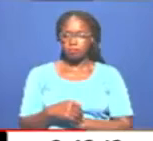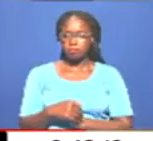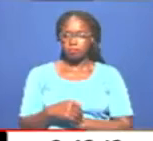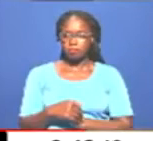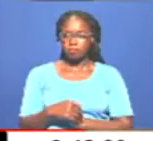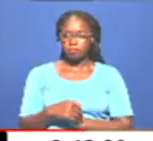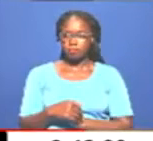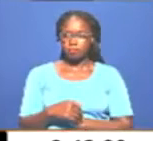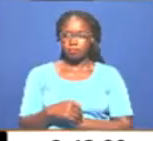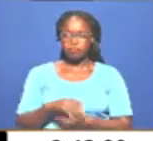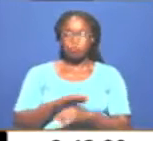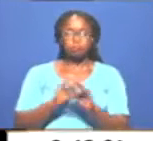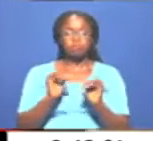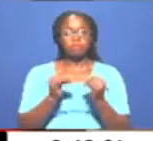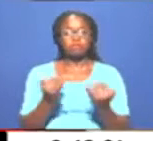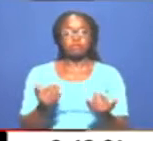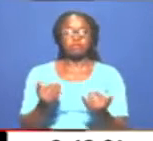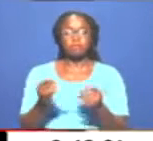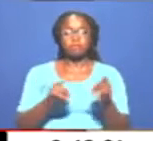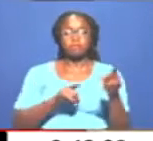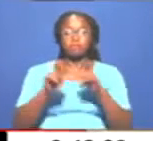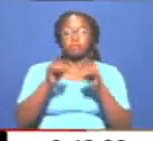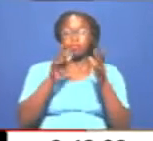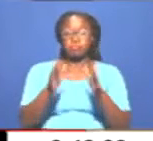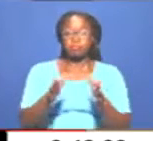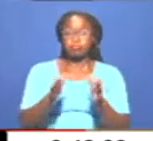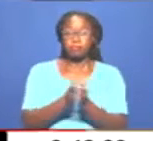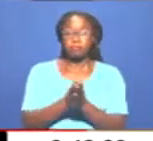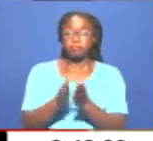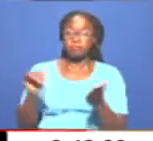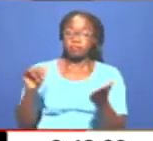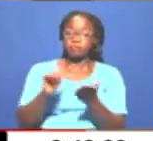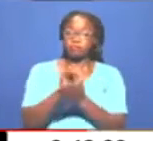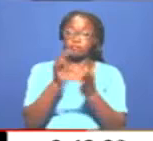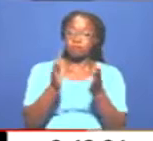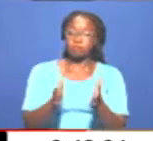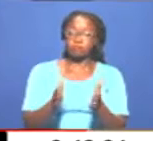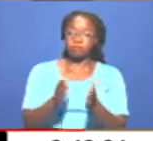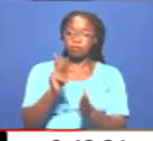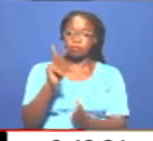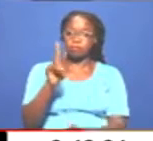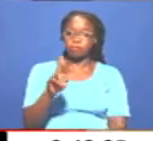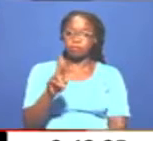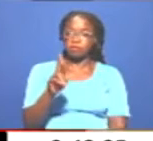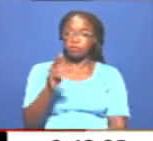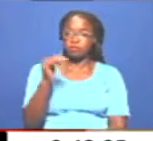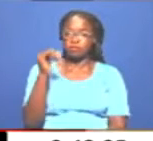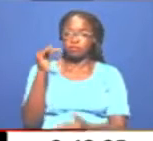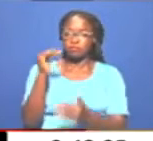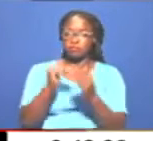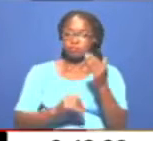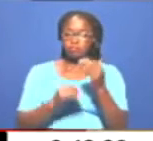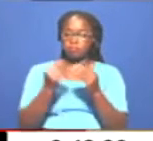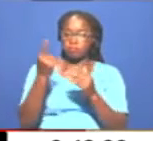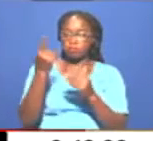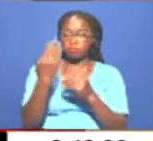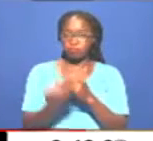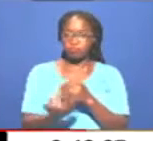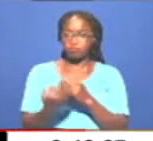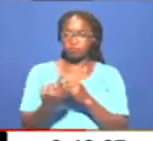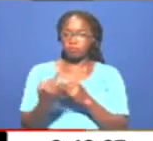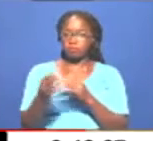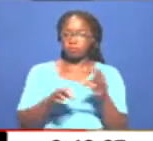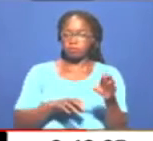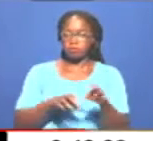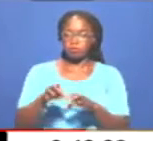Now, to some good news for transporters and importers, Kenya Railways has slashed by a third the transport tariff